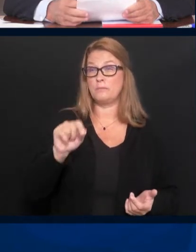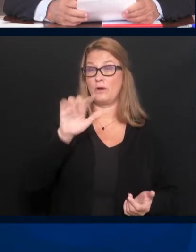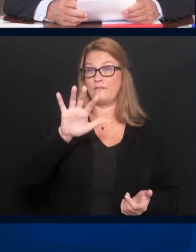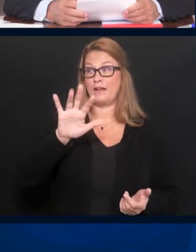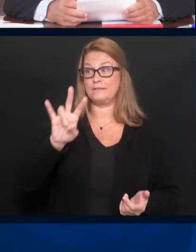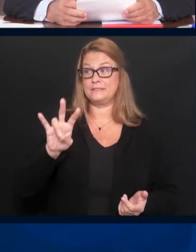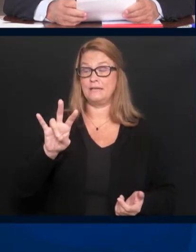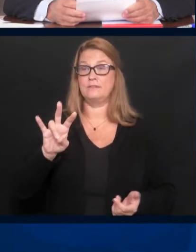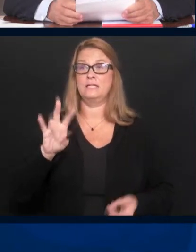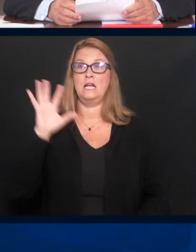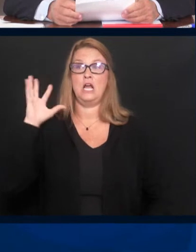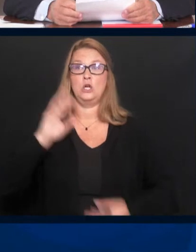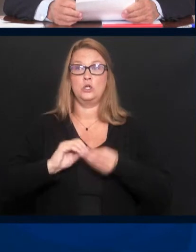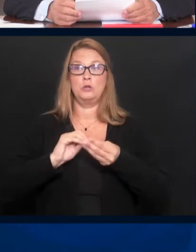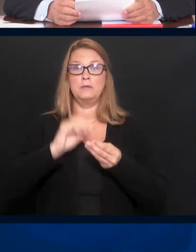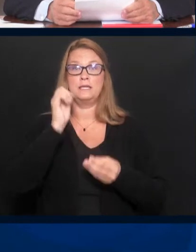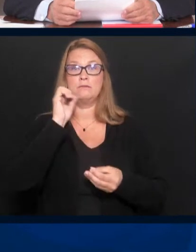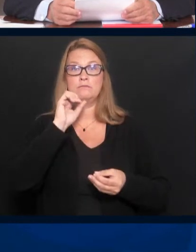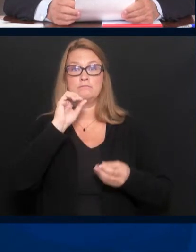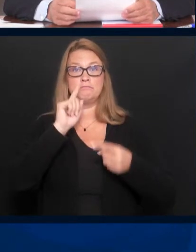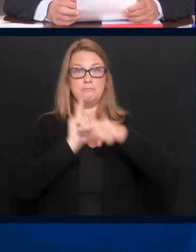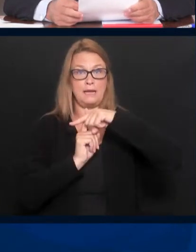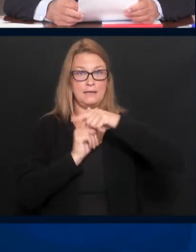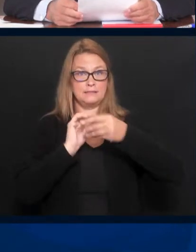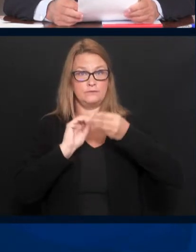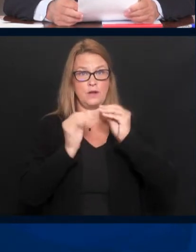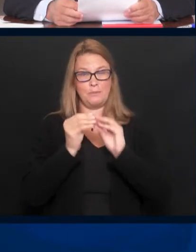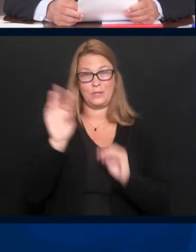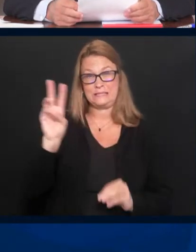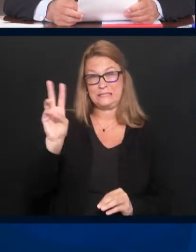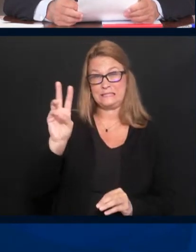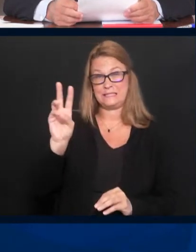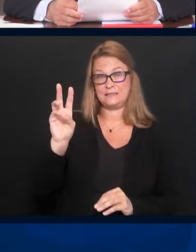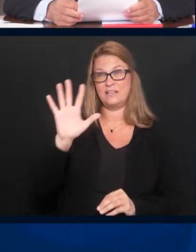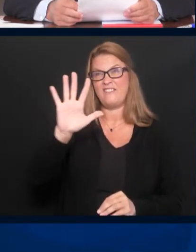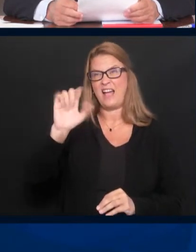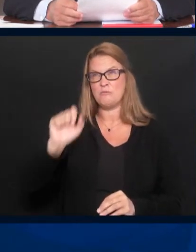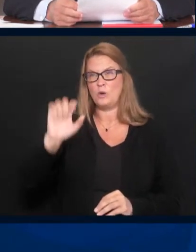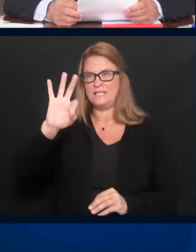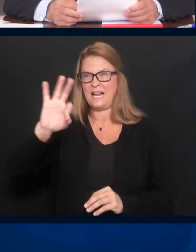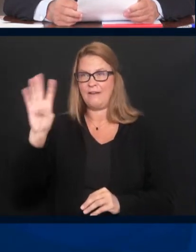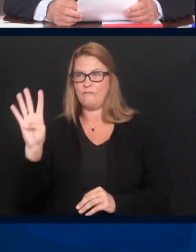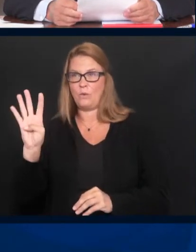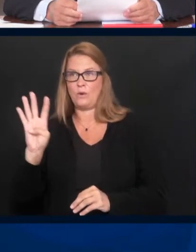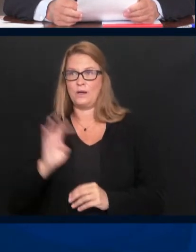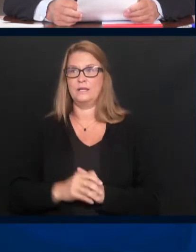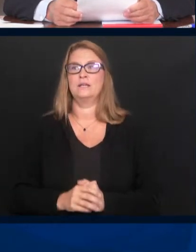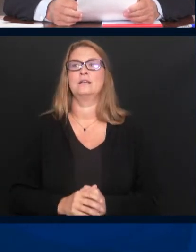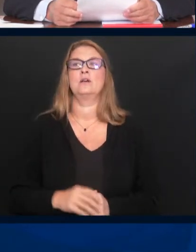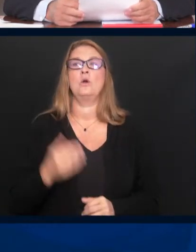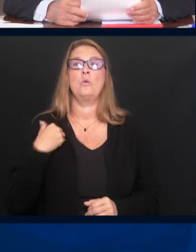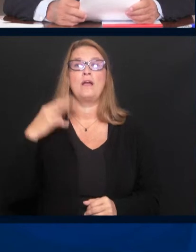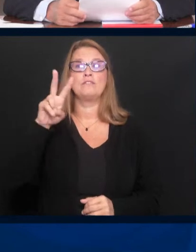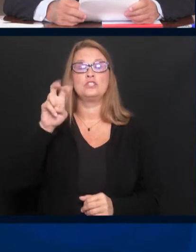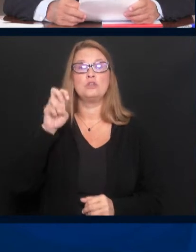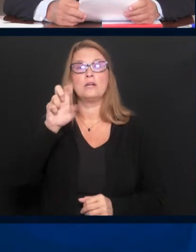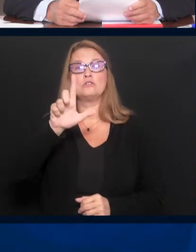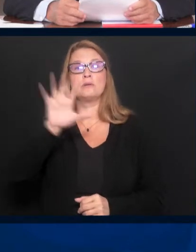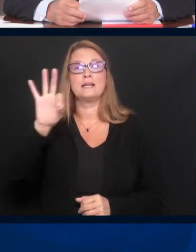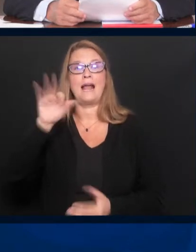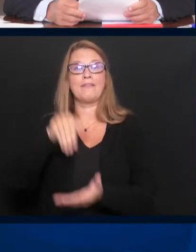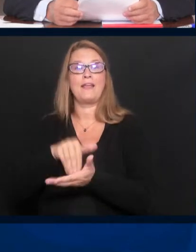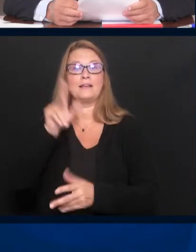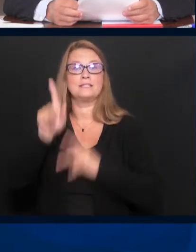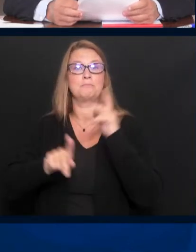13.57. Our cumulative positive is really close to 6. It's at 5.94. We've got 229,000